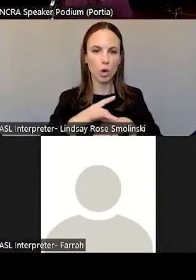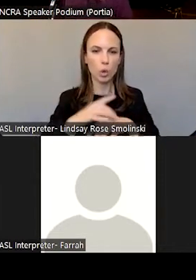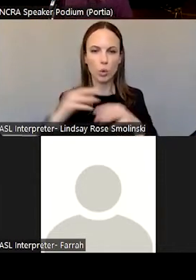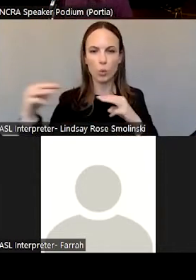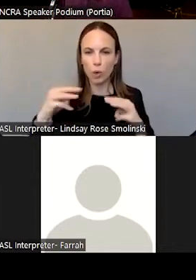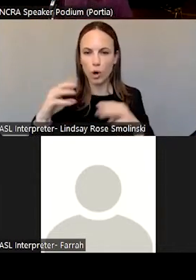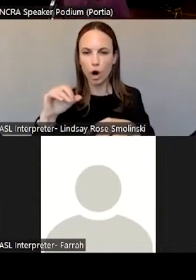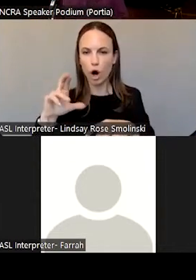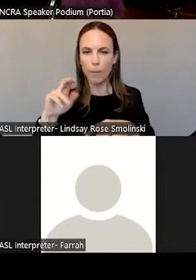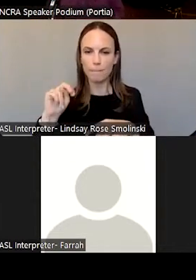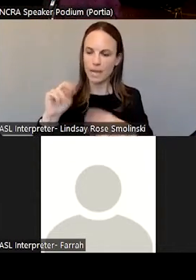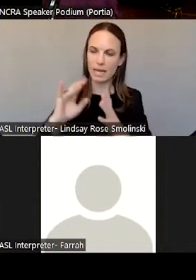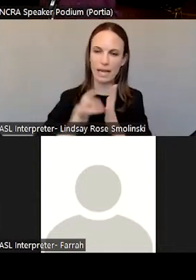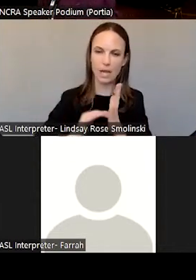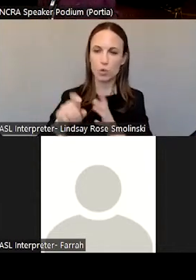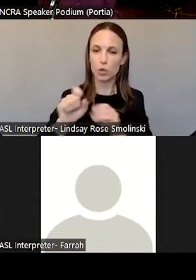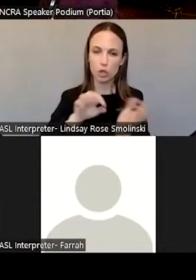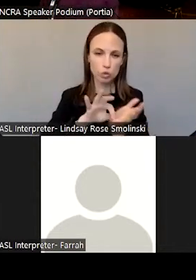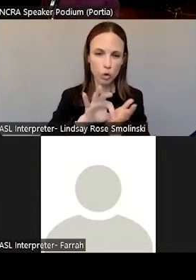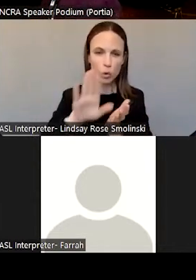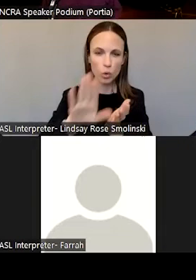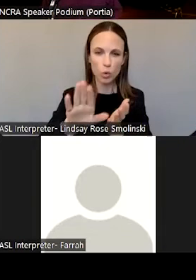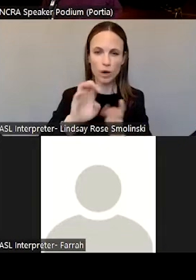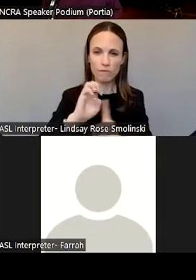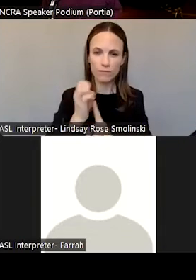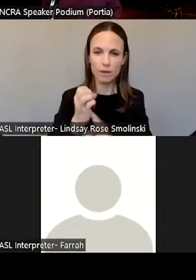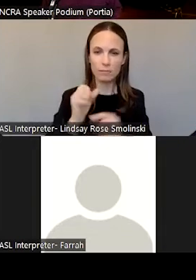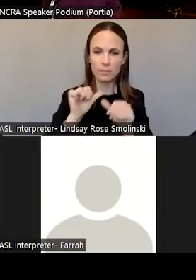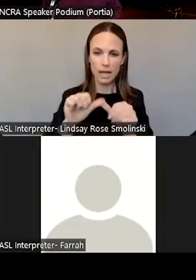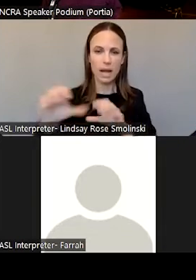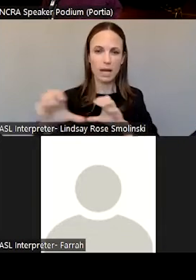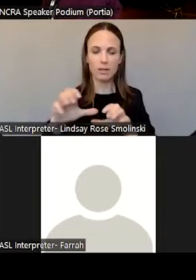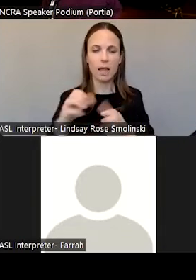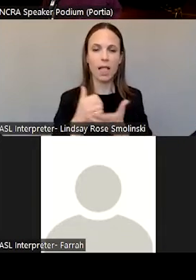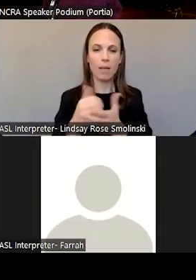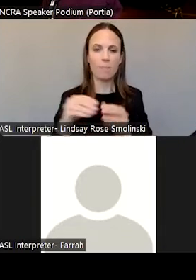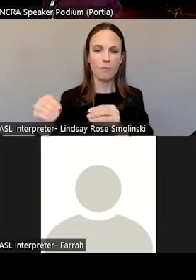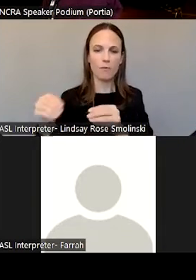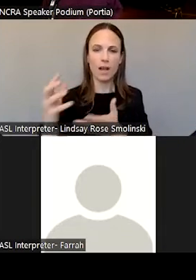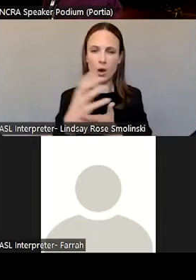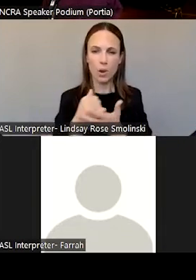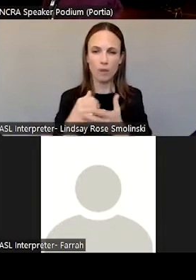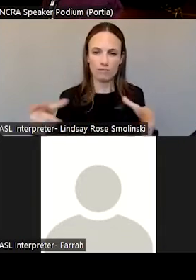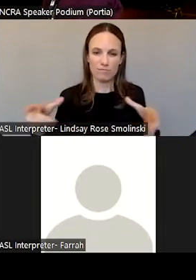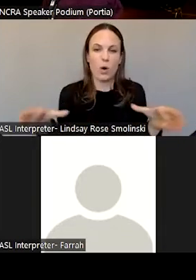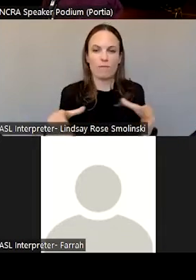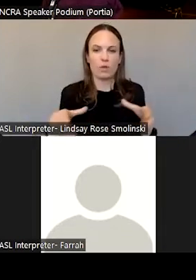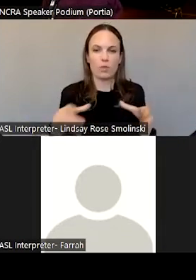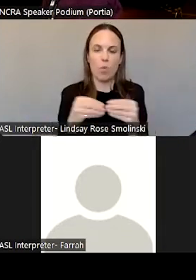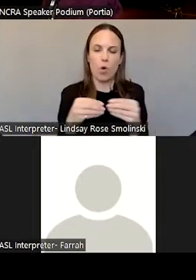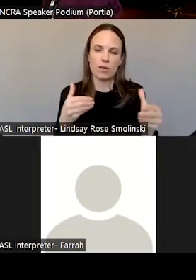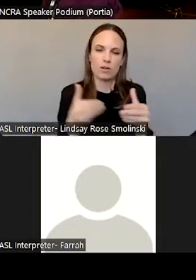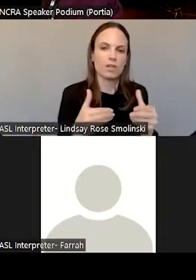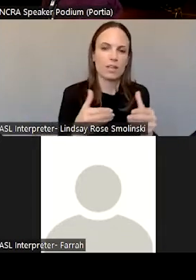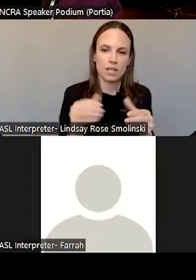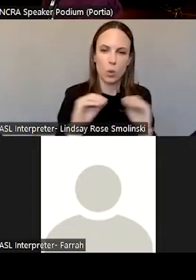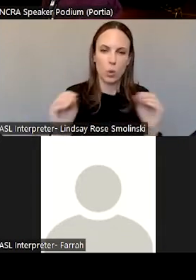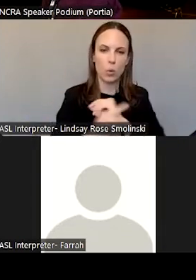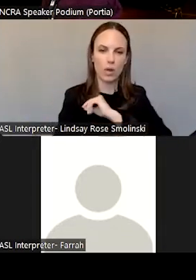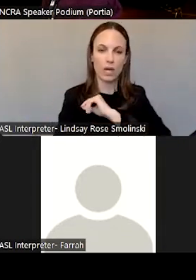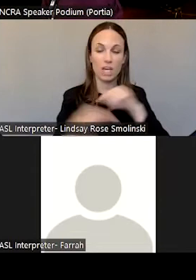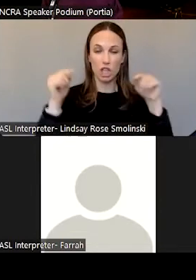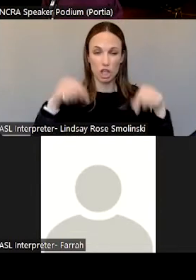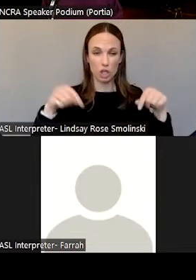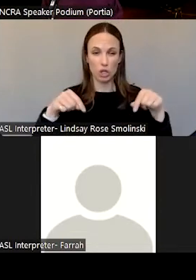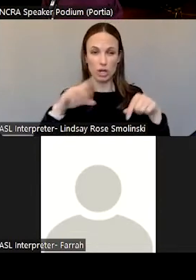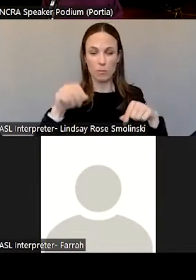your environmental sustainable actions that help move the collective towards zero waste and addressing climate change. Here at Earth